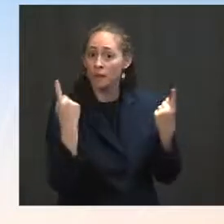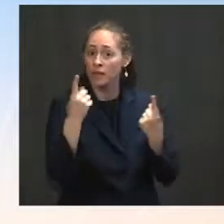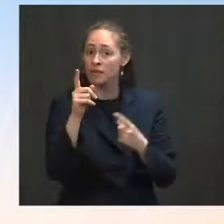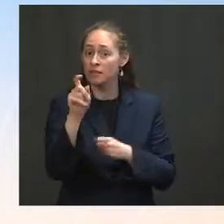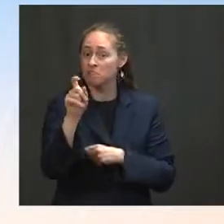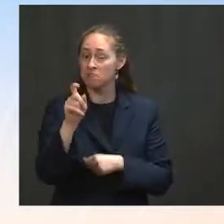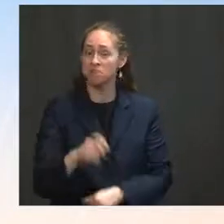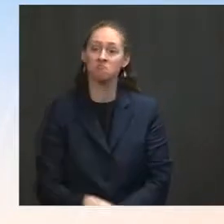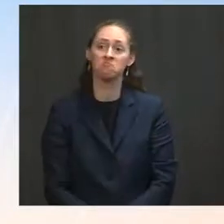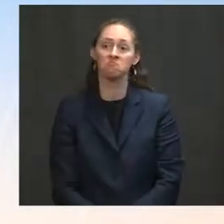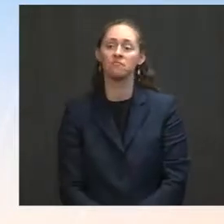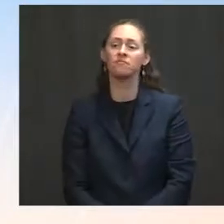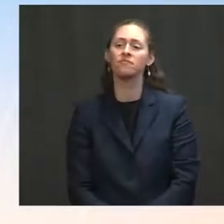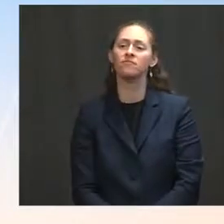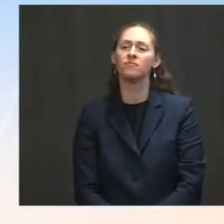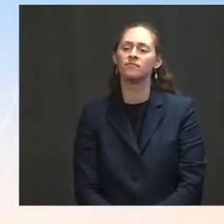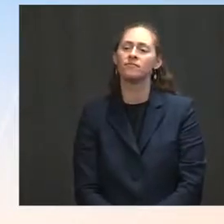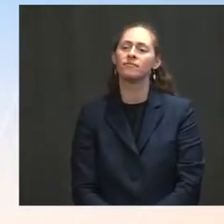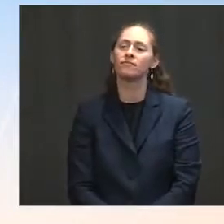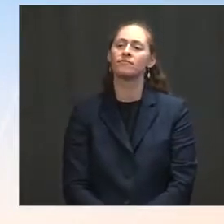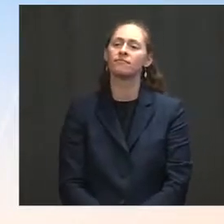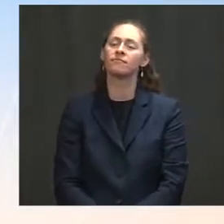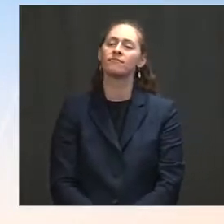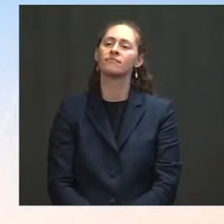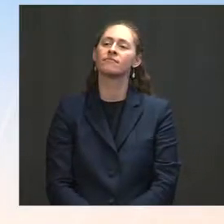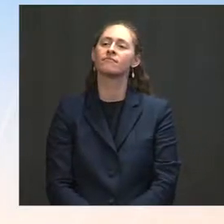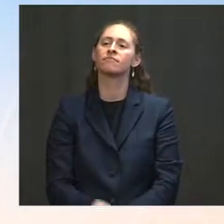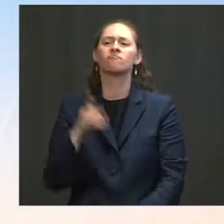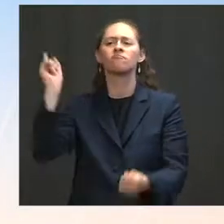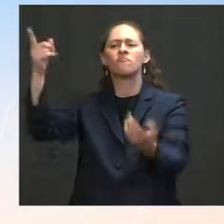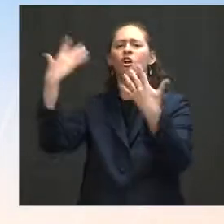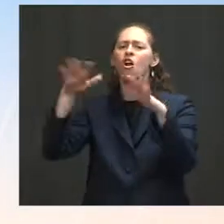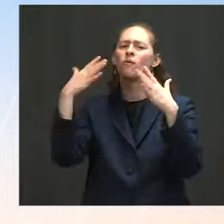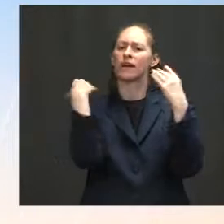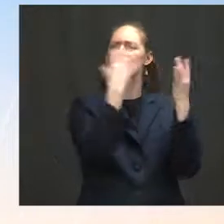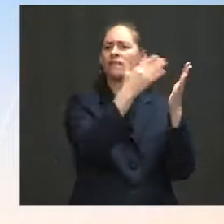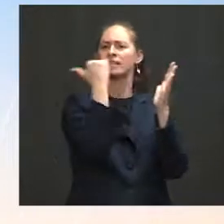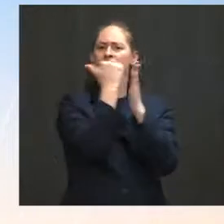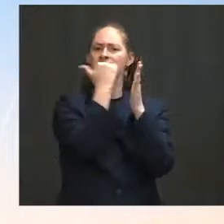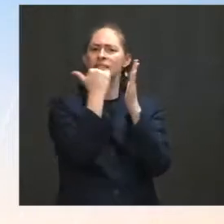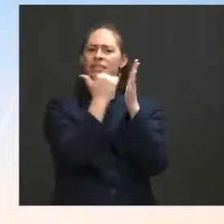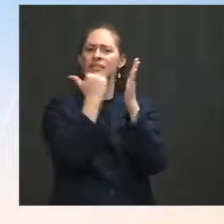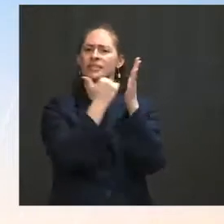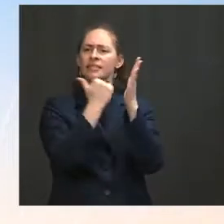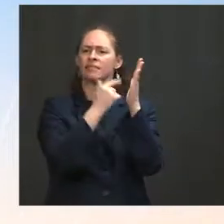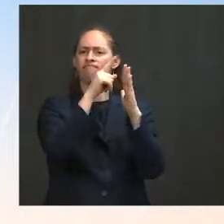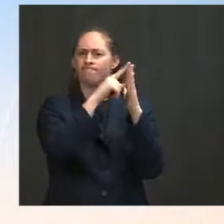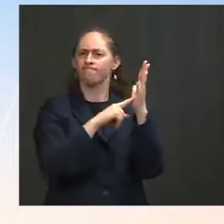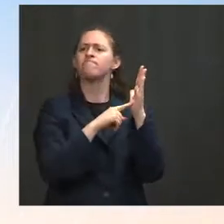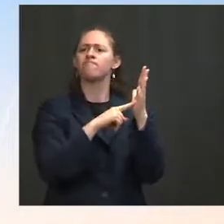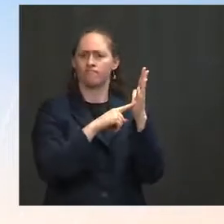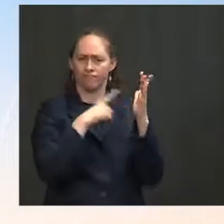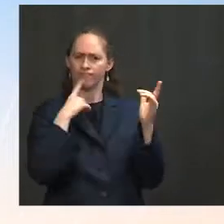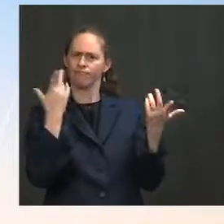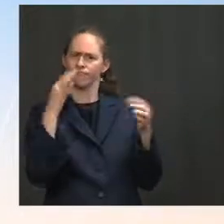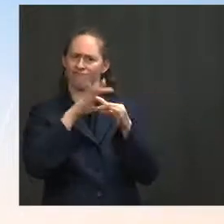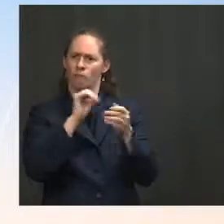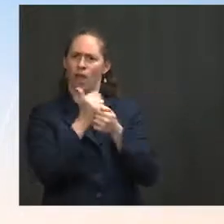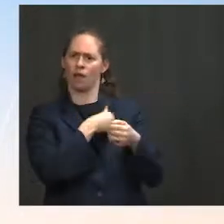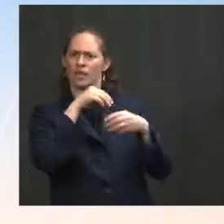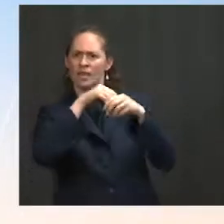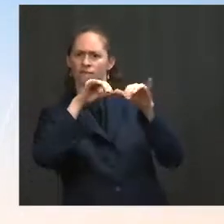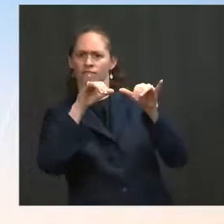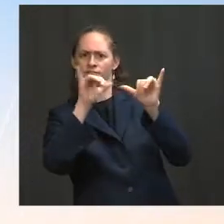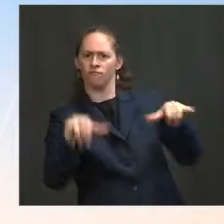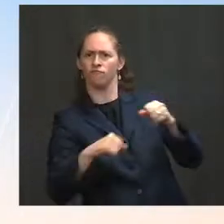as you noted, the president did provide a list of critical infrastructure when he met with President Putin just a few weeks ago. He did that because, of course, an attack